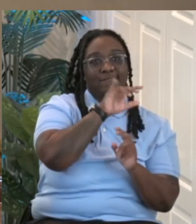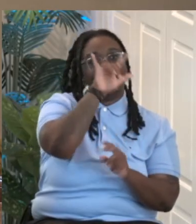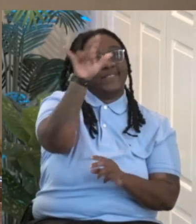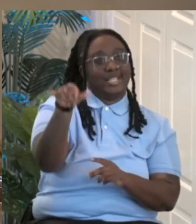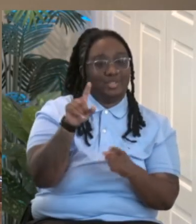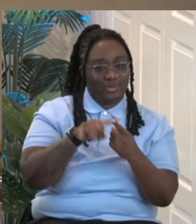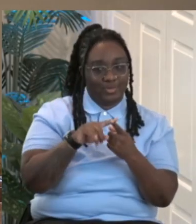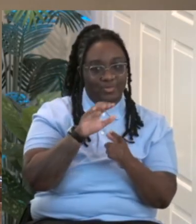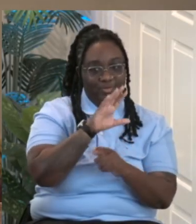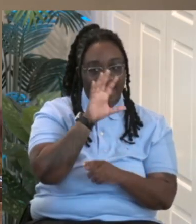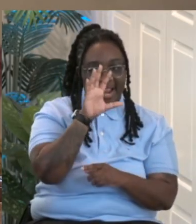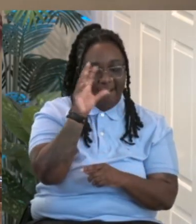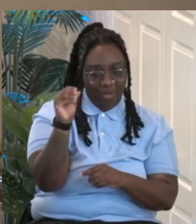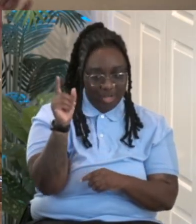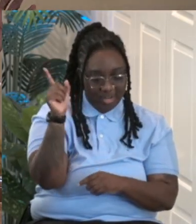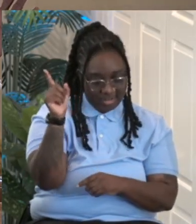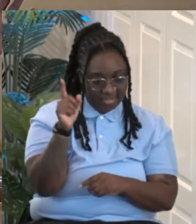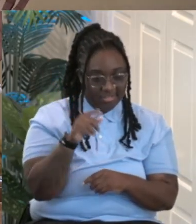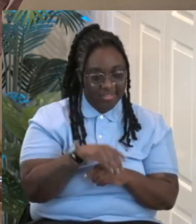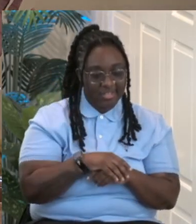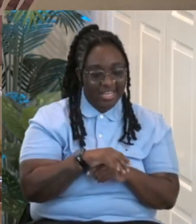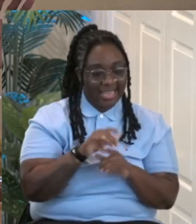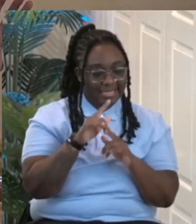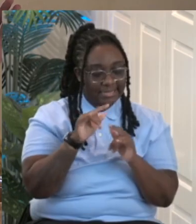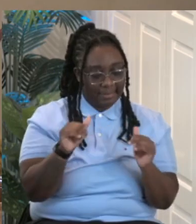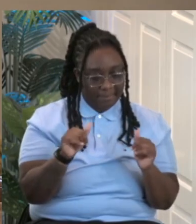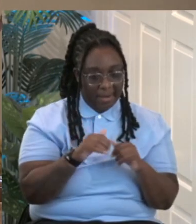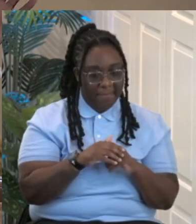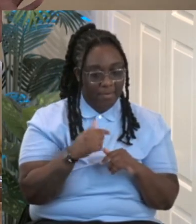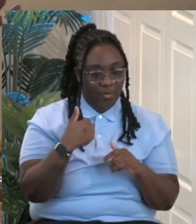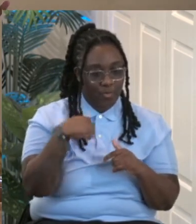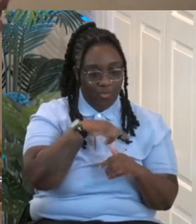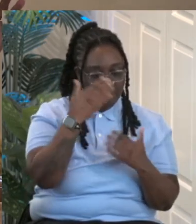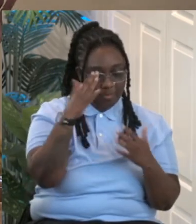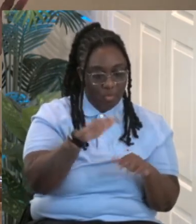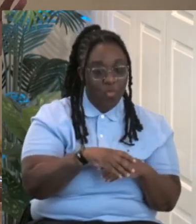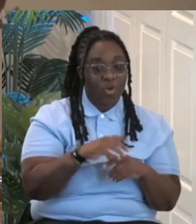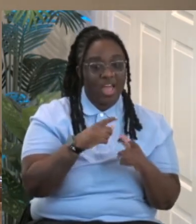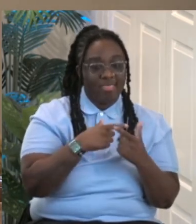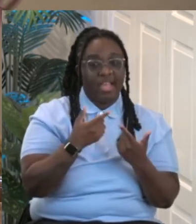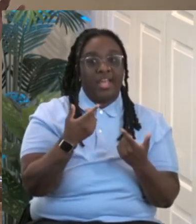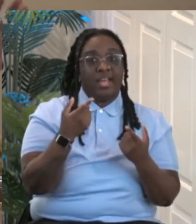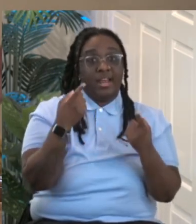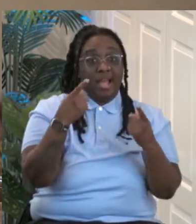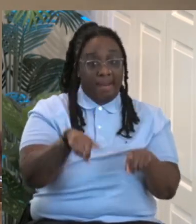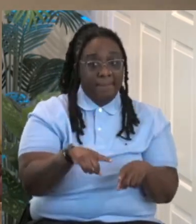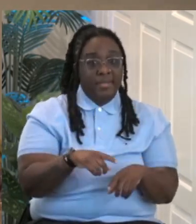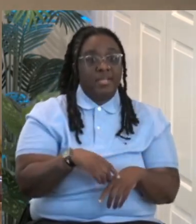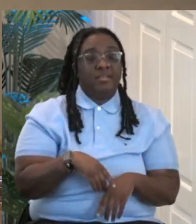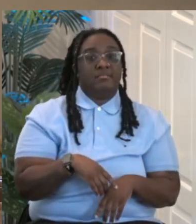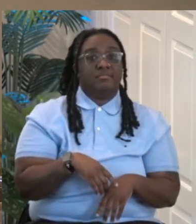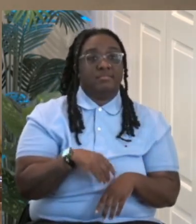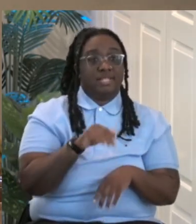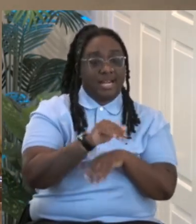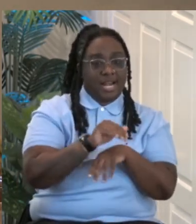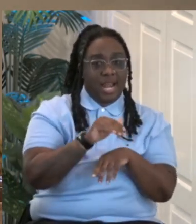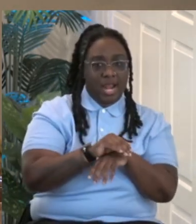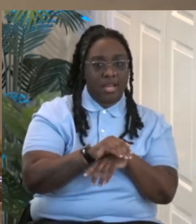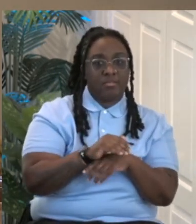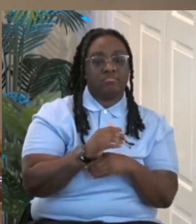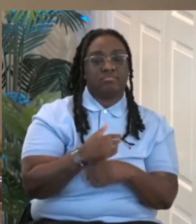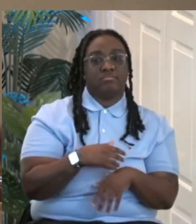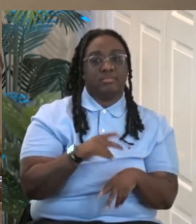to sit at his table. In the evening at Ghost Ranch, everybody sat at one place, whether they were the